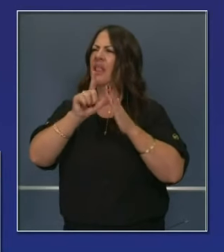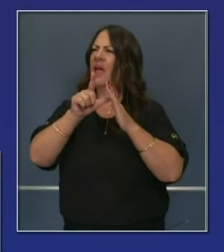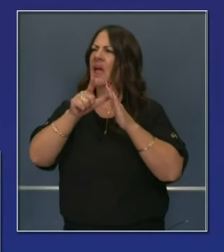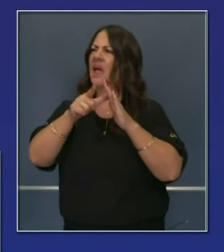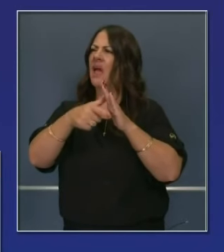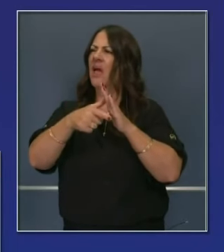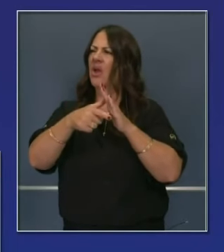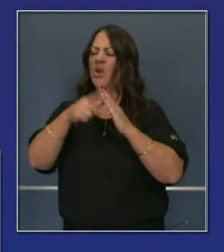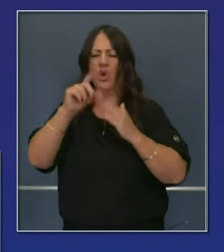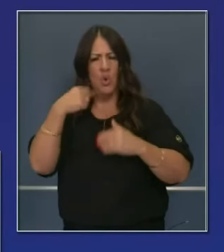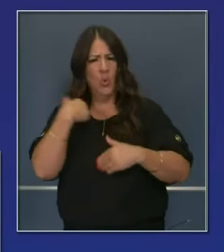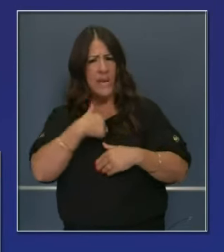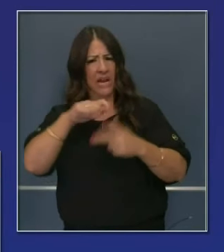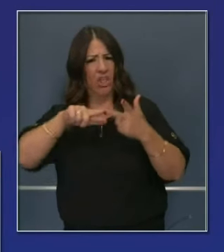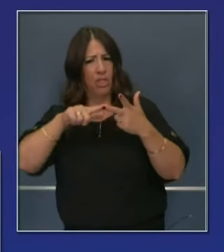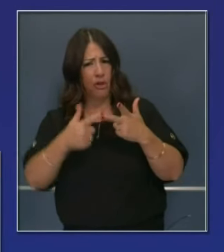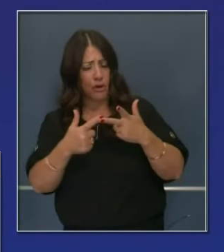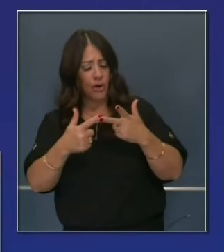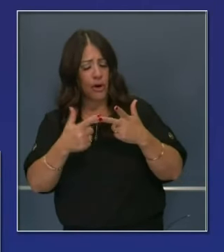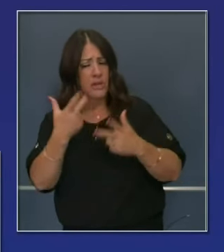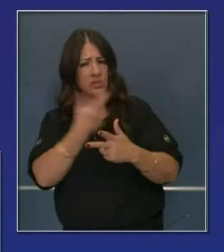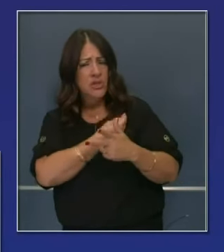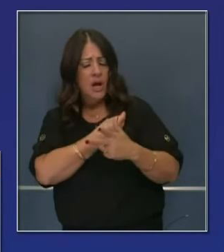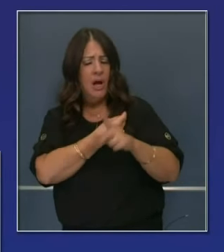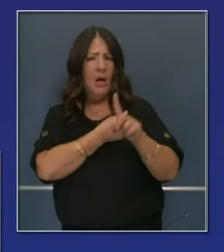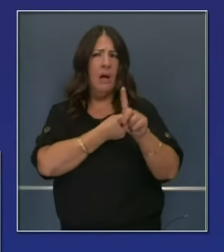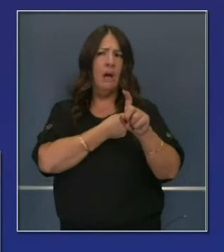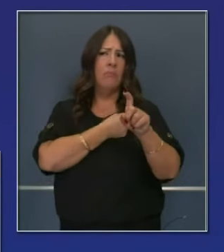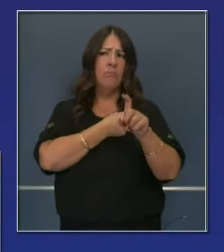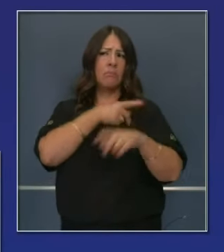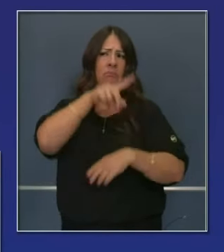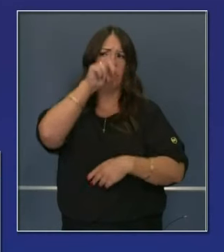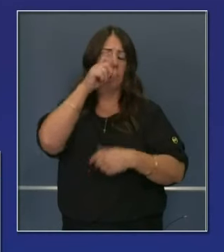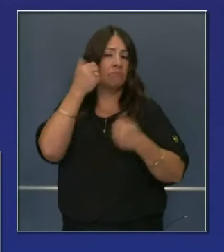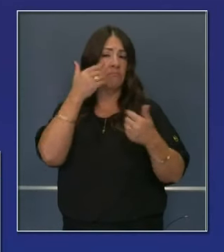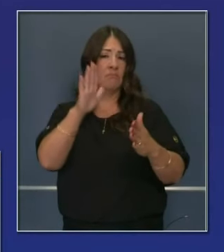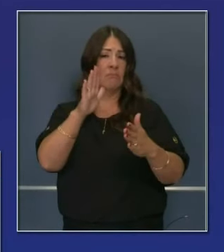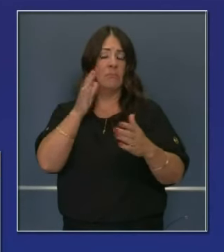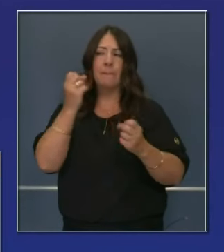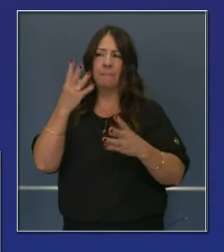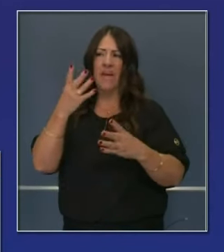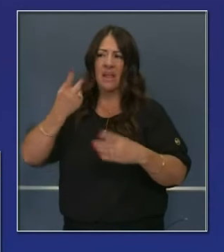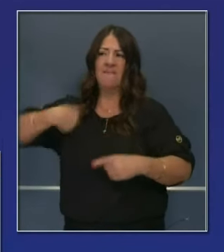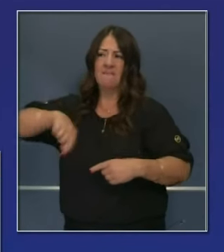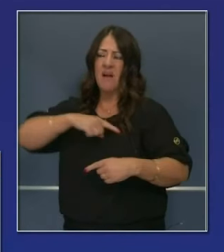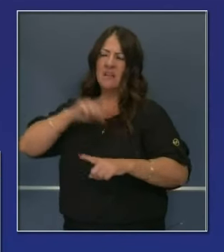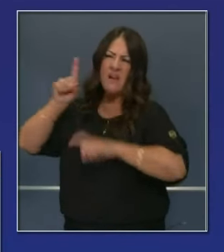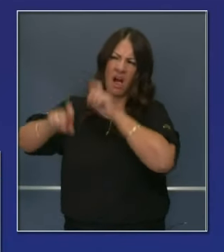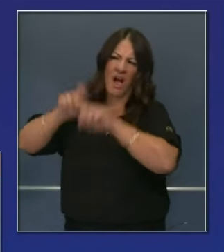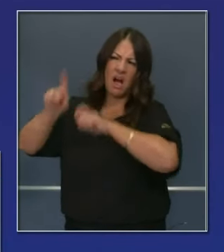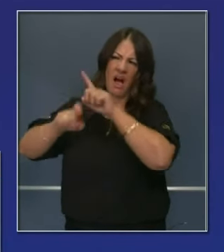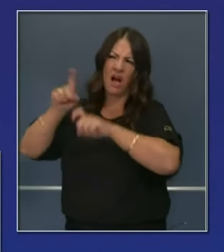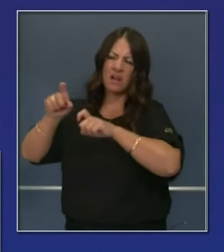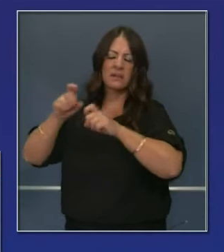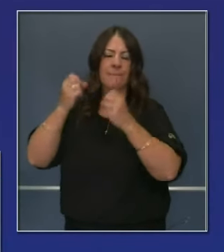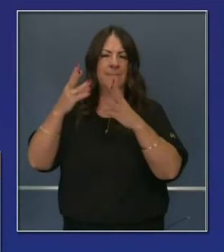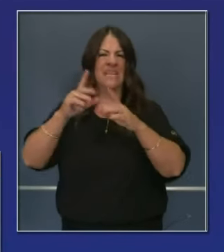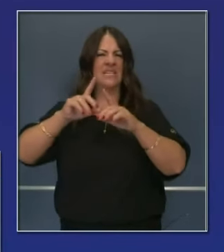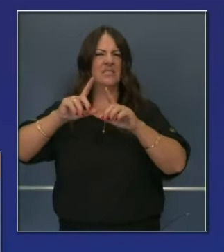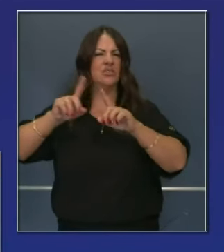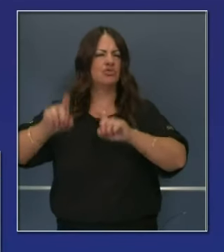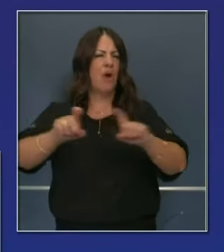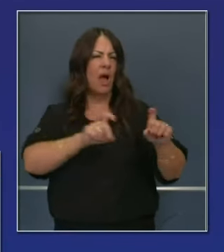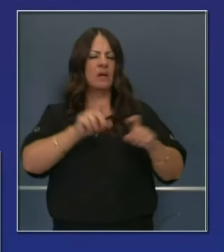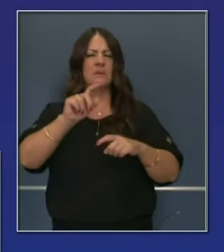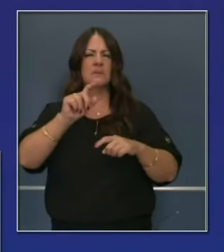deeper, more challenging question to answer. And that's one that's being asked and answered in trials all around the world,